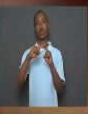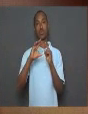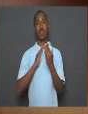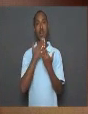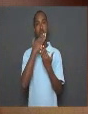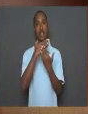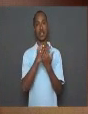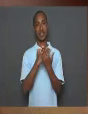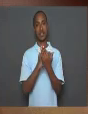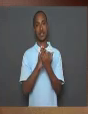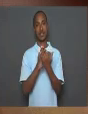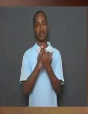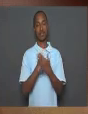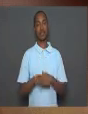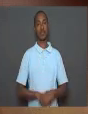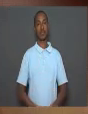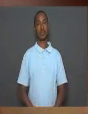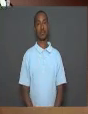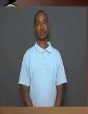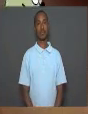Let's get back to our lesson.